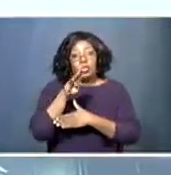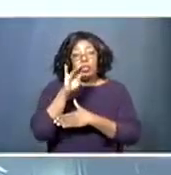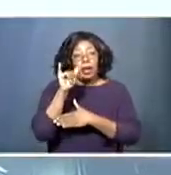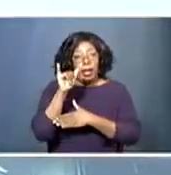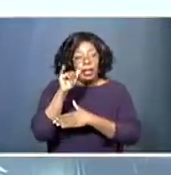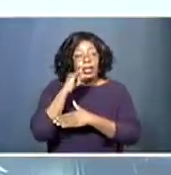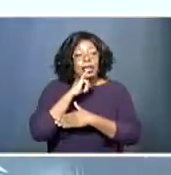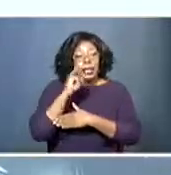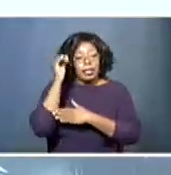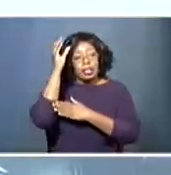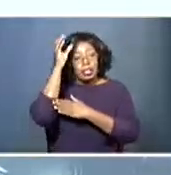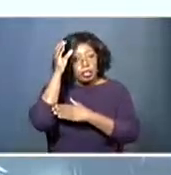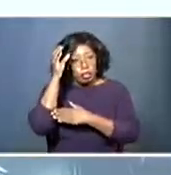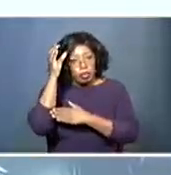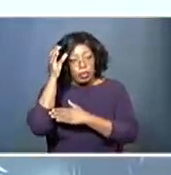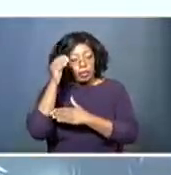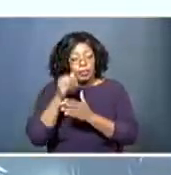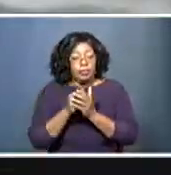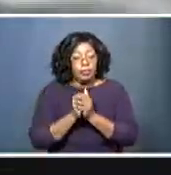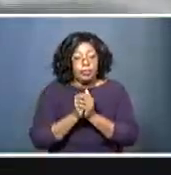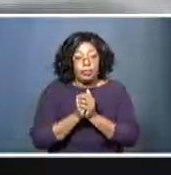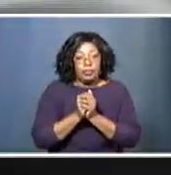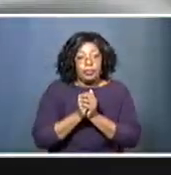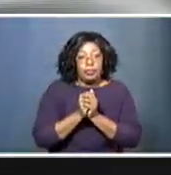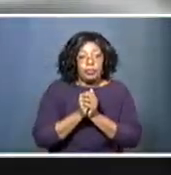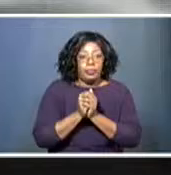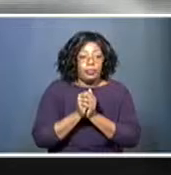Keishla Adderley has tonight's top story.